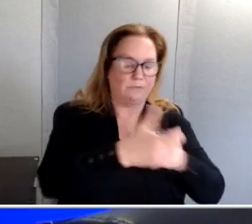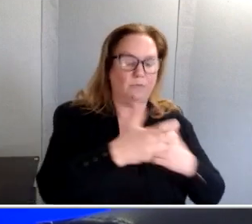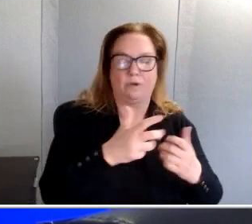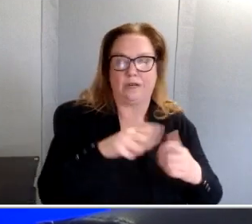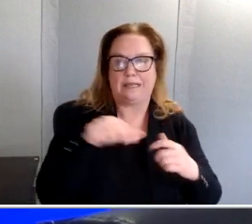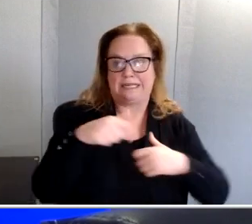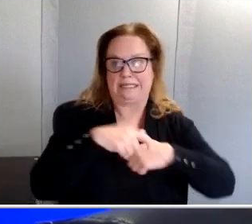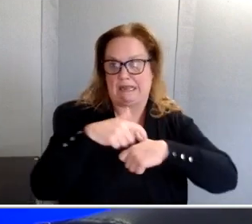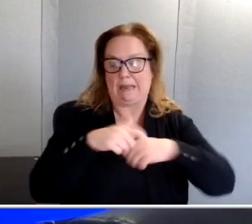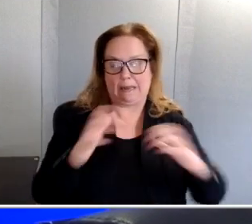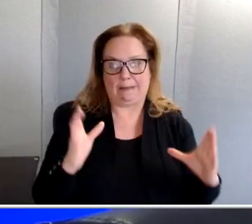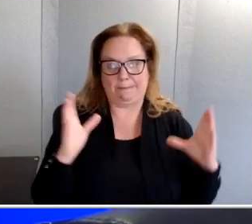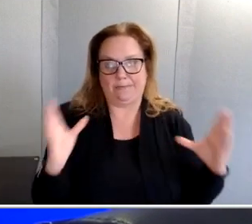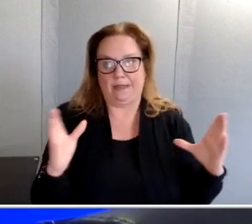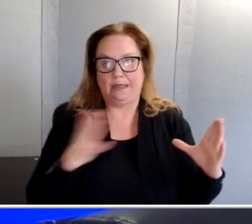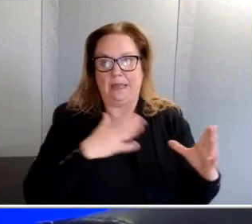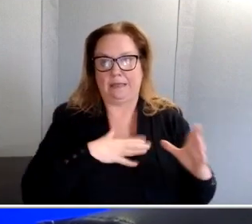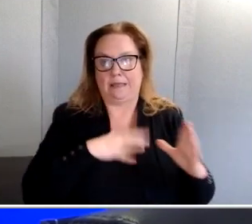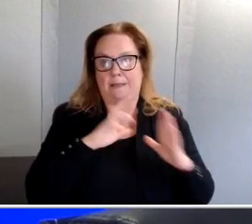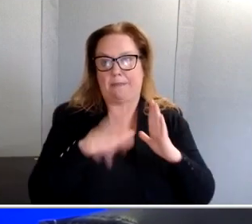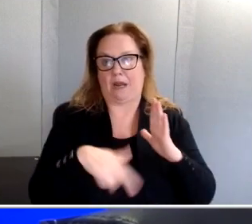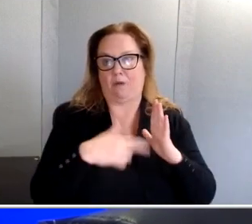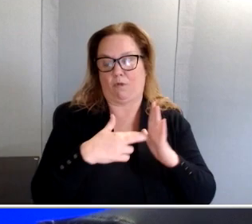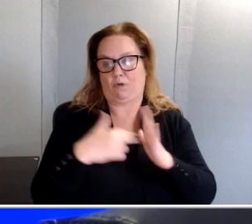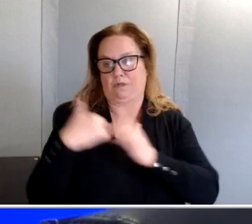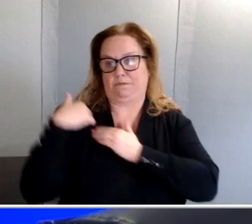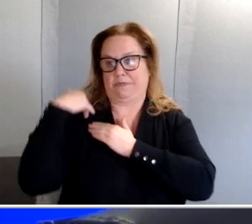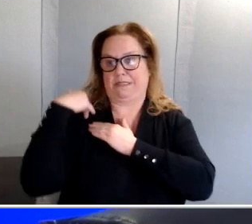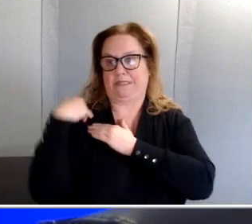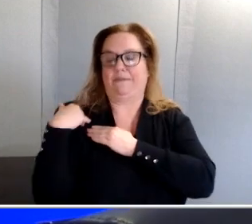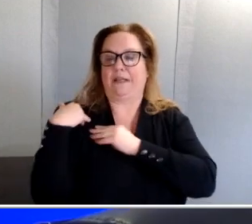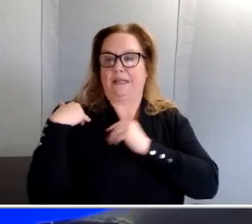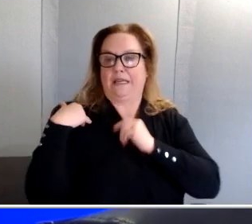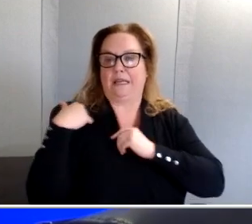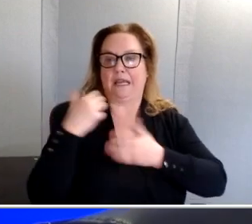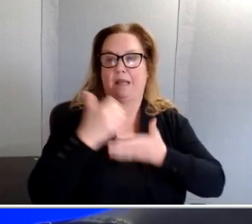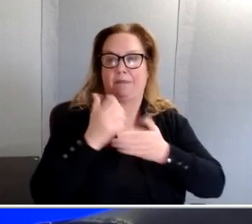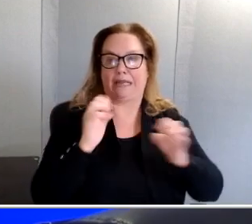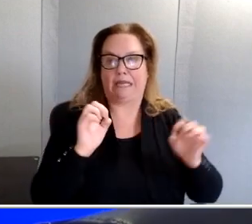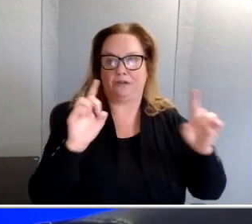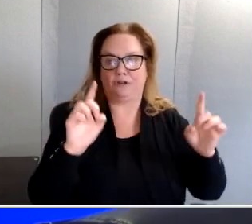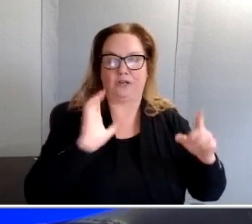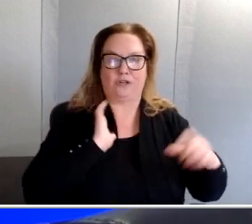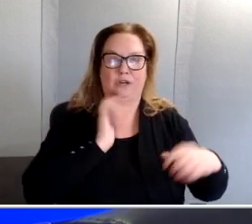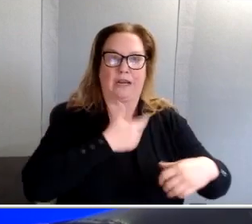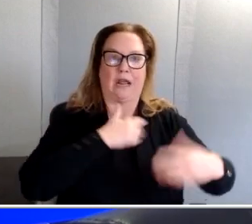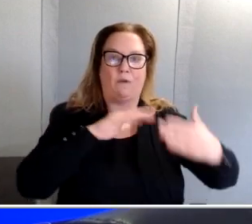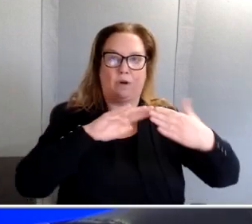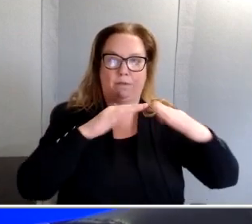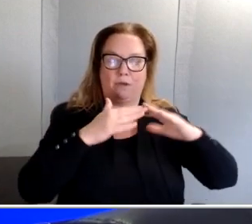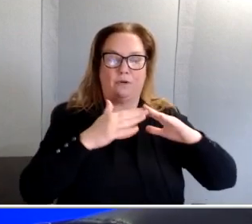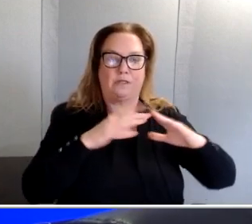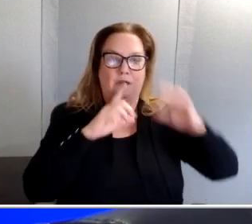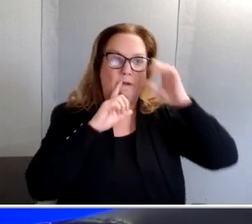And then my role specifically then comes in helping with the education in our community. So we're really involved in